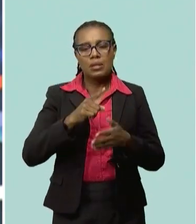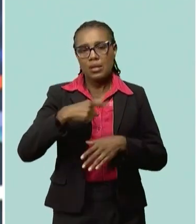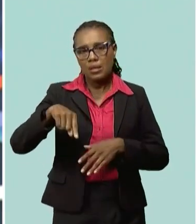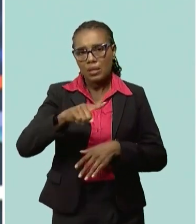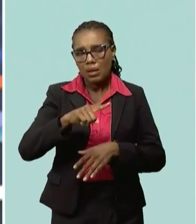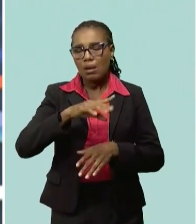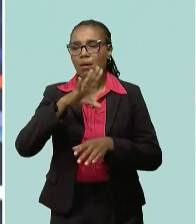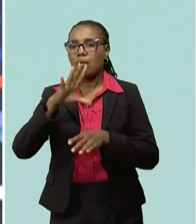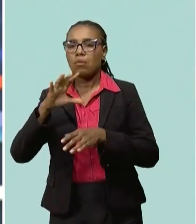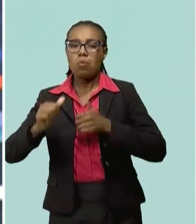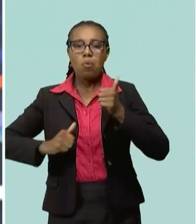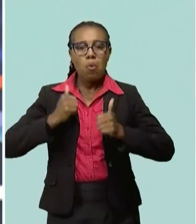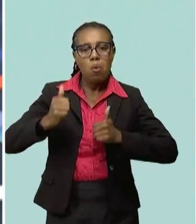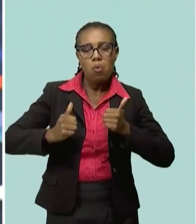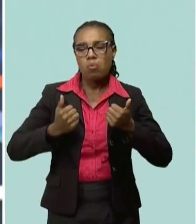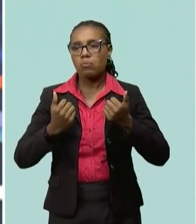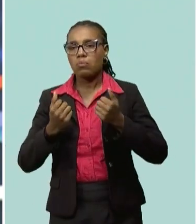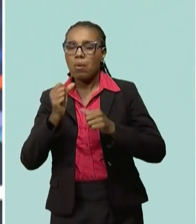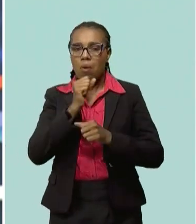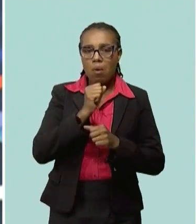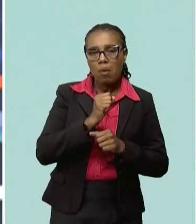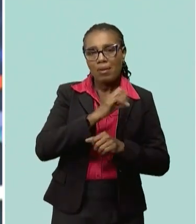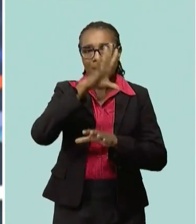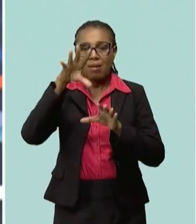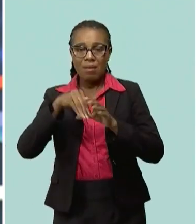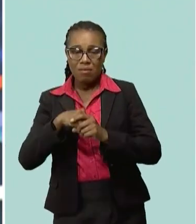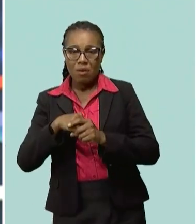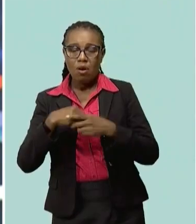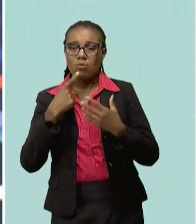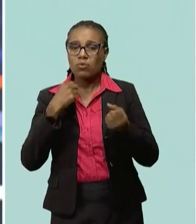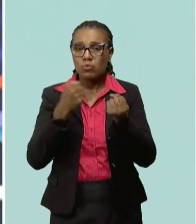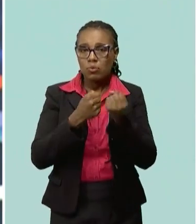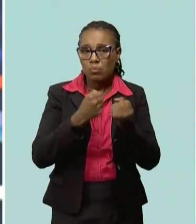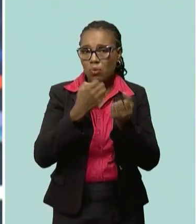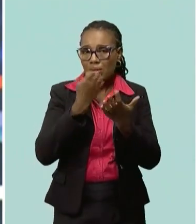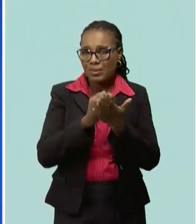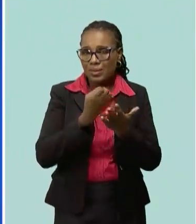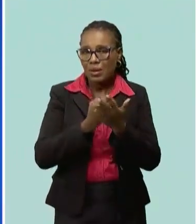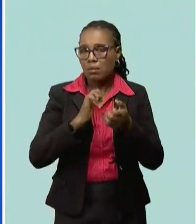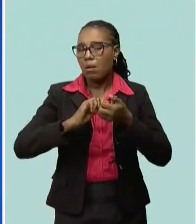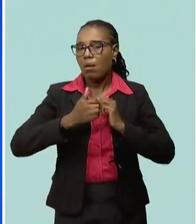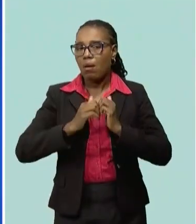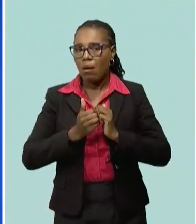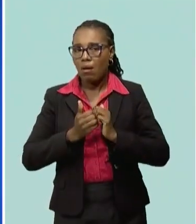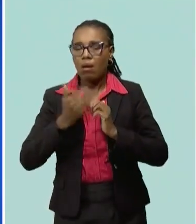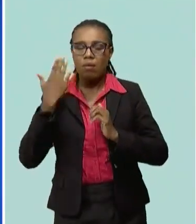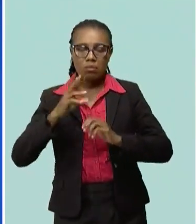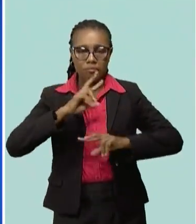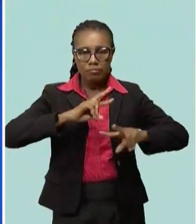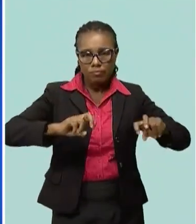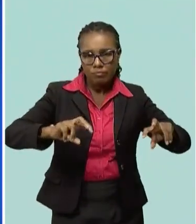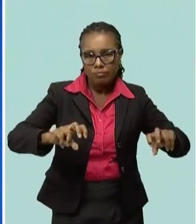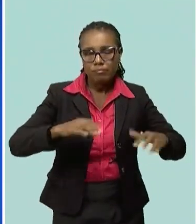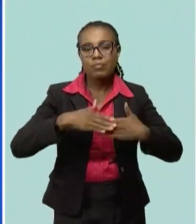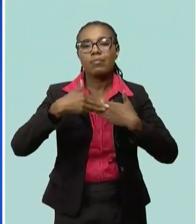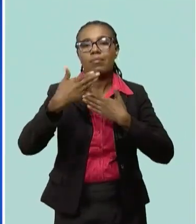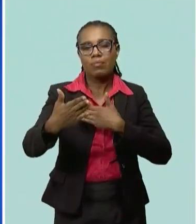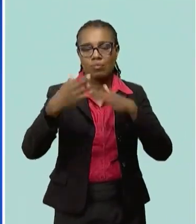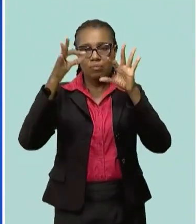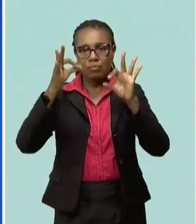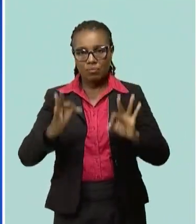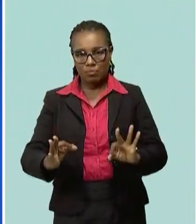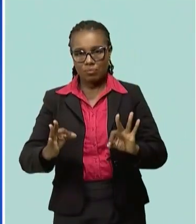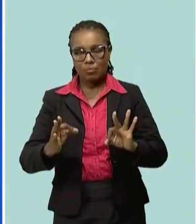to determine its true value to the economy. Speaking during the Barbados Community College's Division of Fine Arts Portfolio